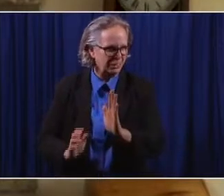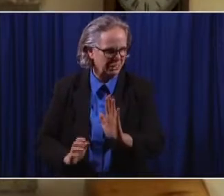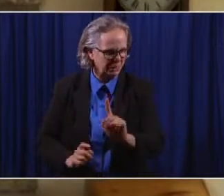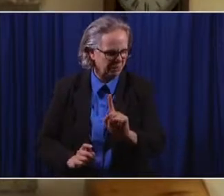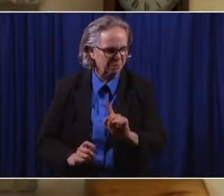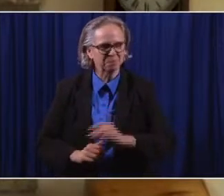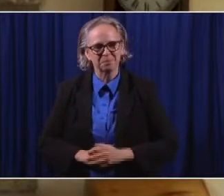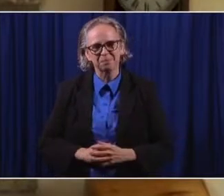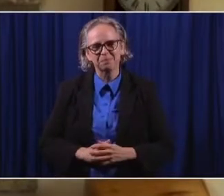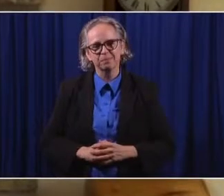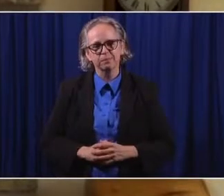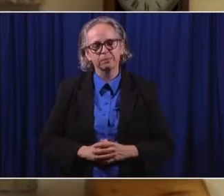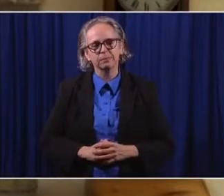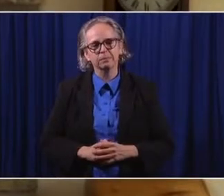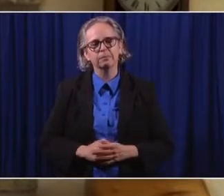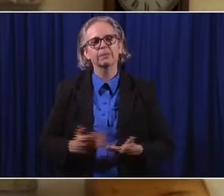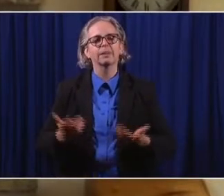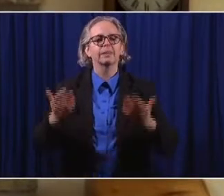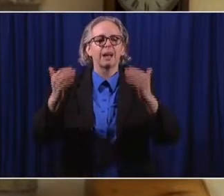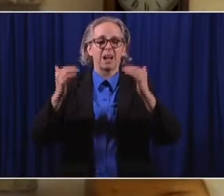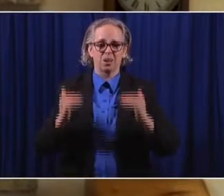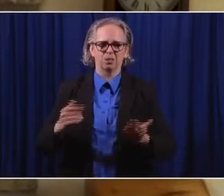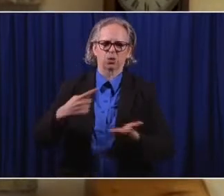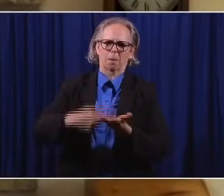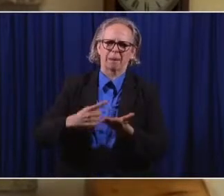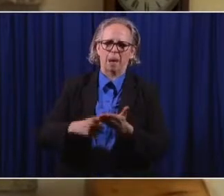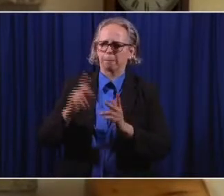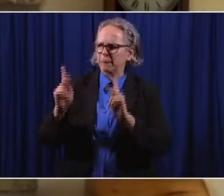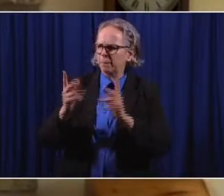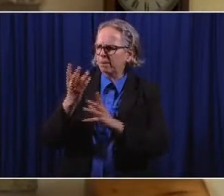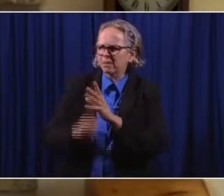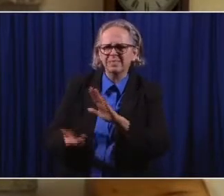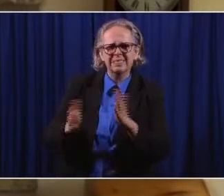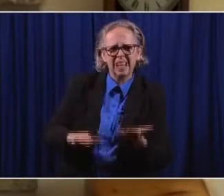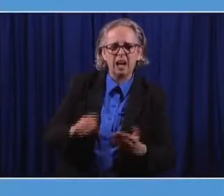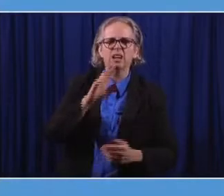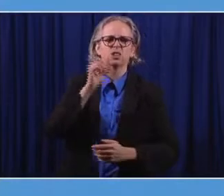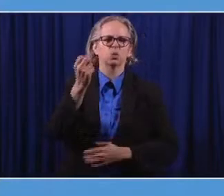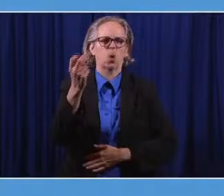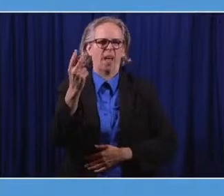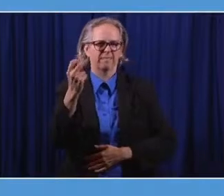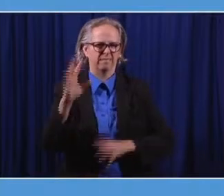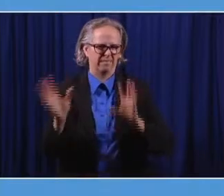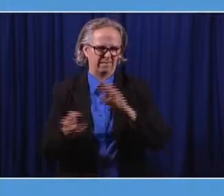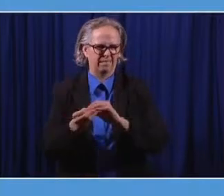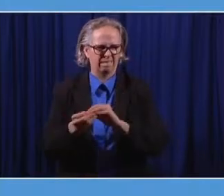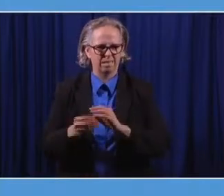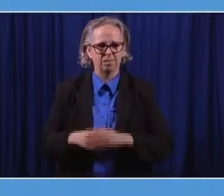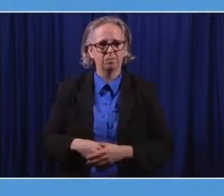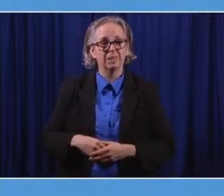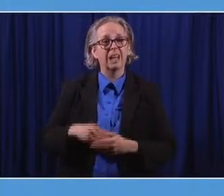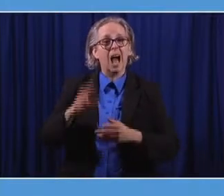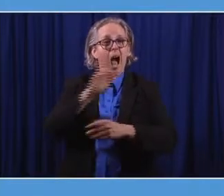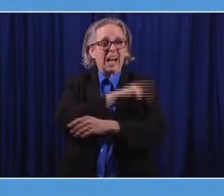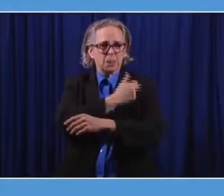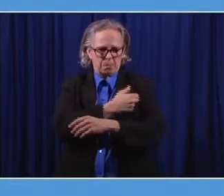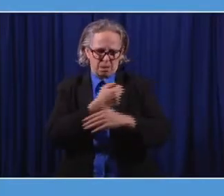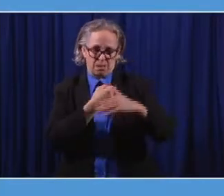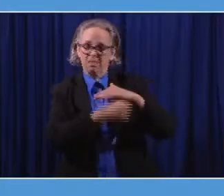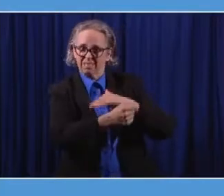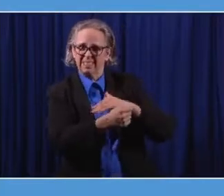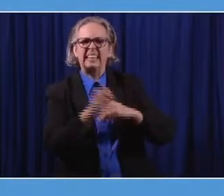We also have 12 deaths reported yesterday. Additionally, there were 70 new hospitalizations and 11 new ICU